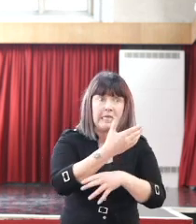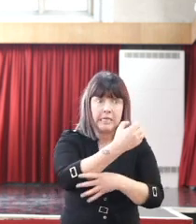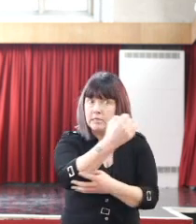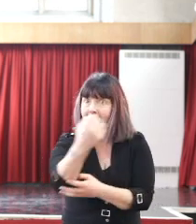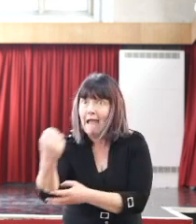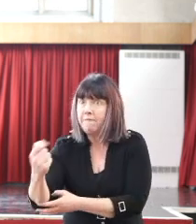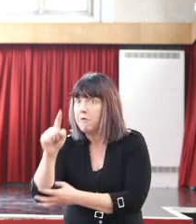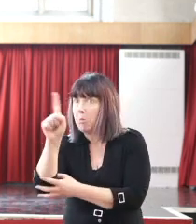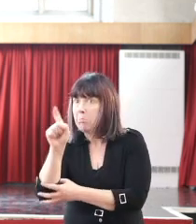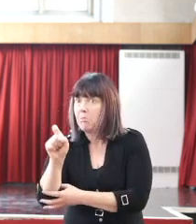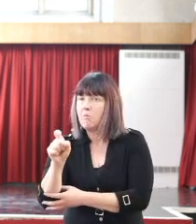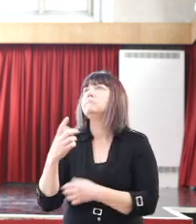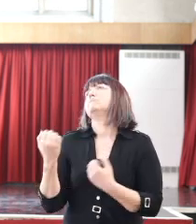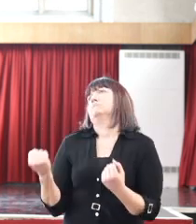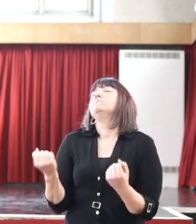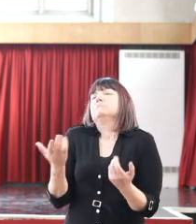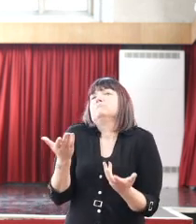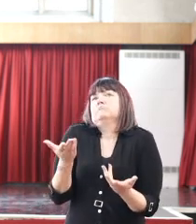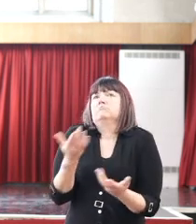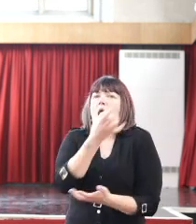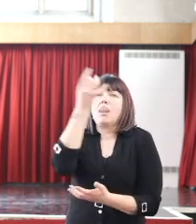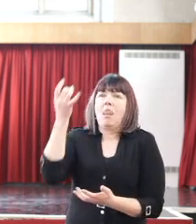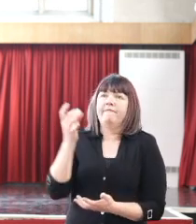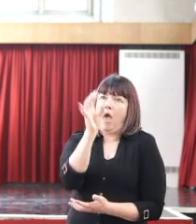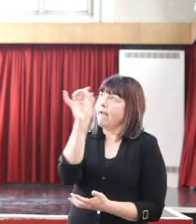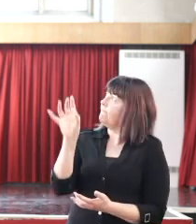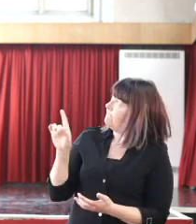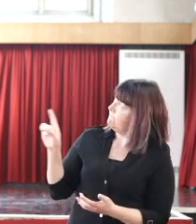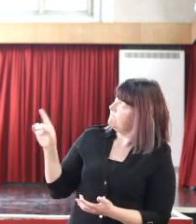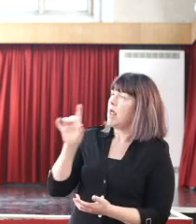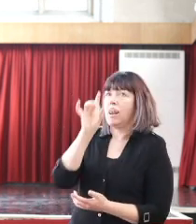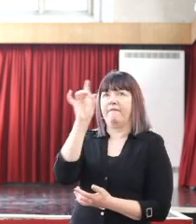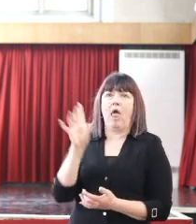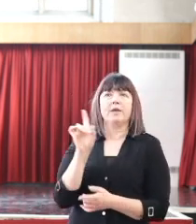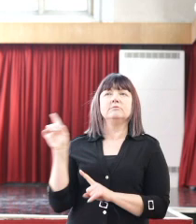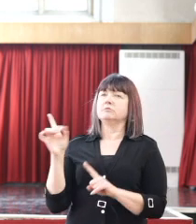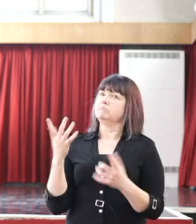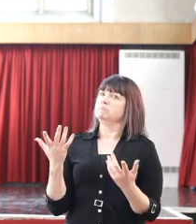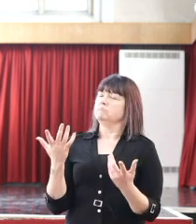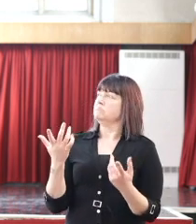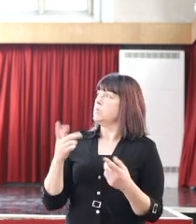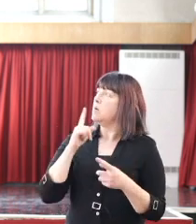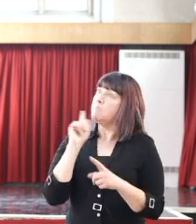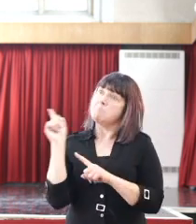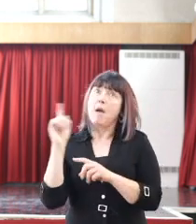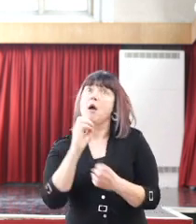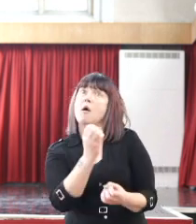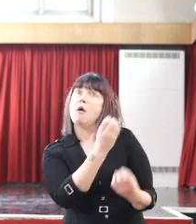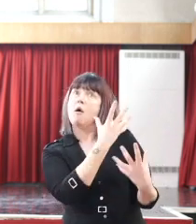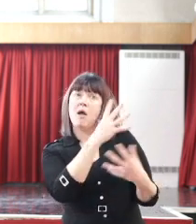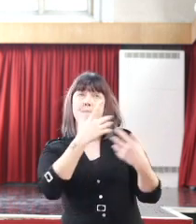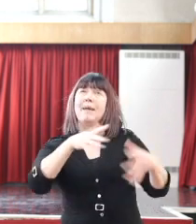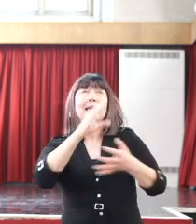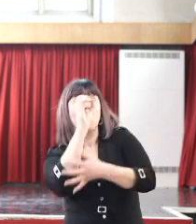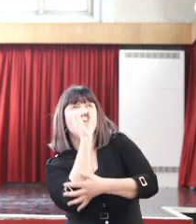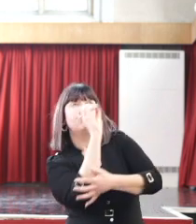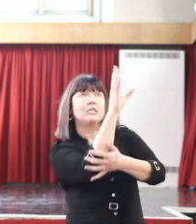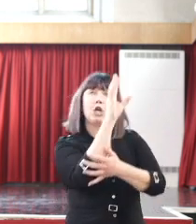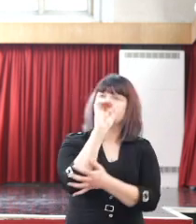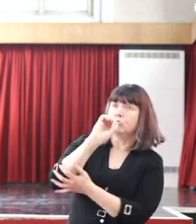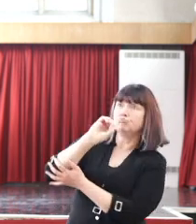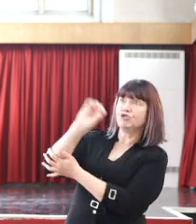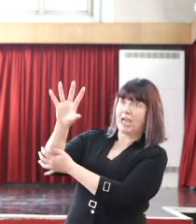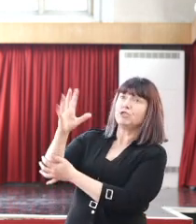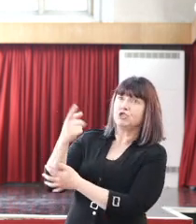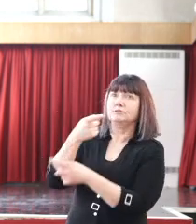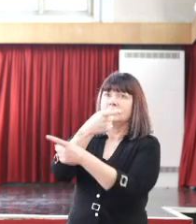perfect examples. But we do lots of city-wide events. So you can see here the projections on the city, or you can't, but I'll tell you to it